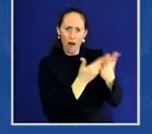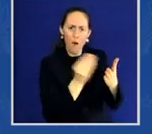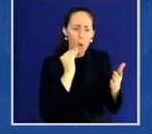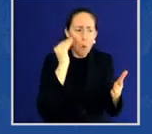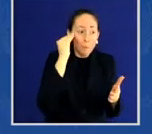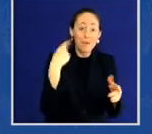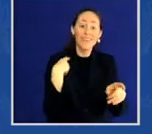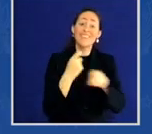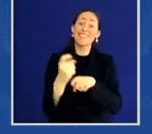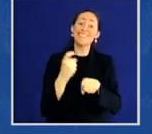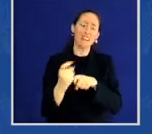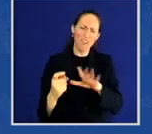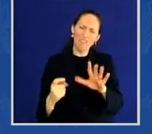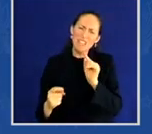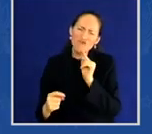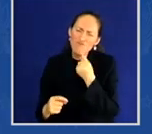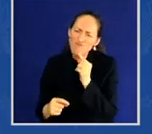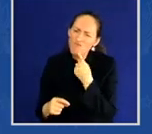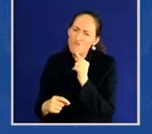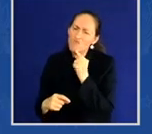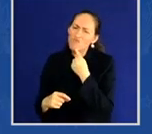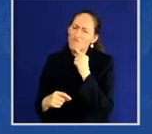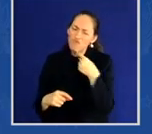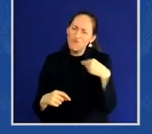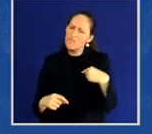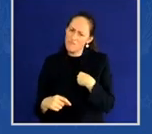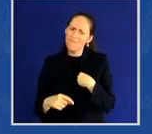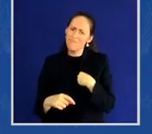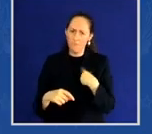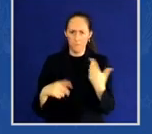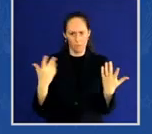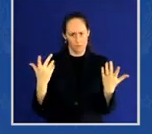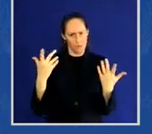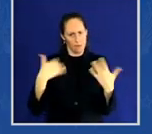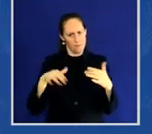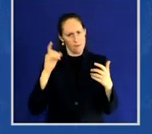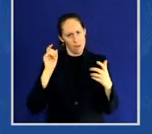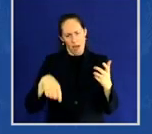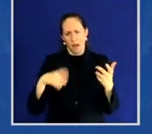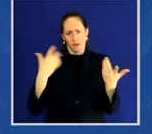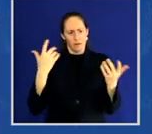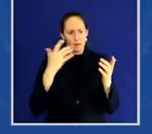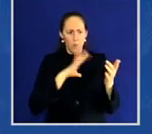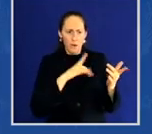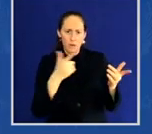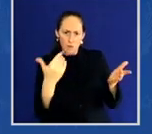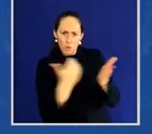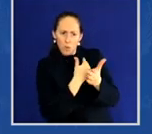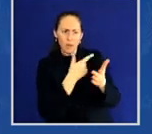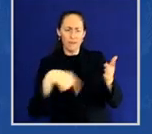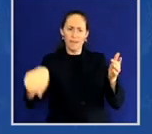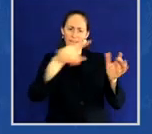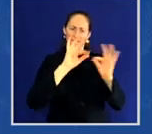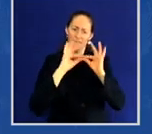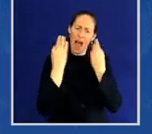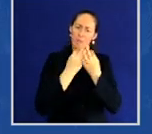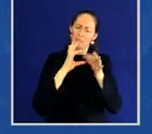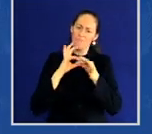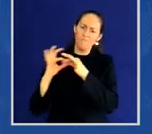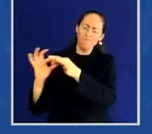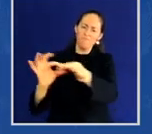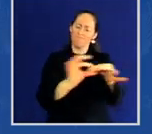other family, a community dedicated that was a professional, and that we've shared milestones in my